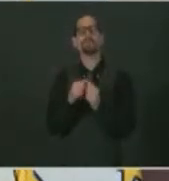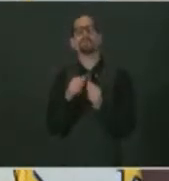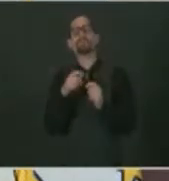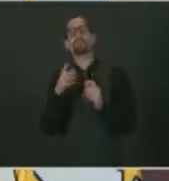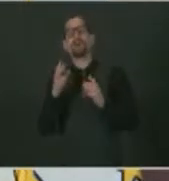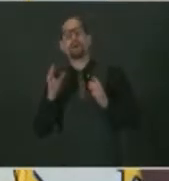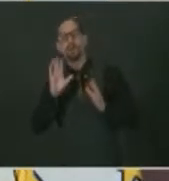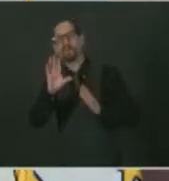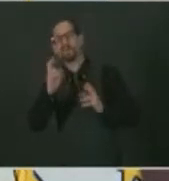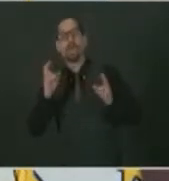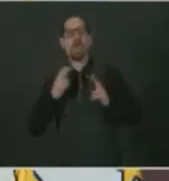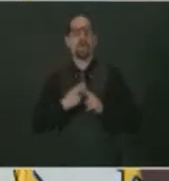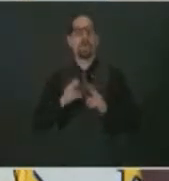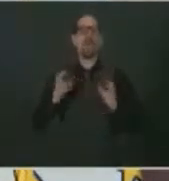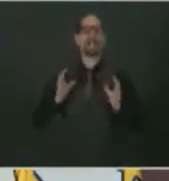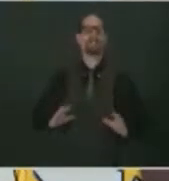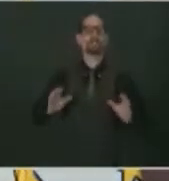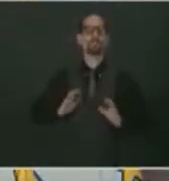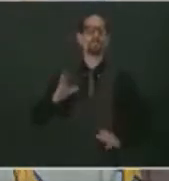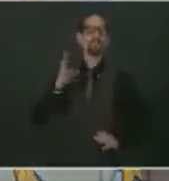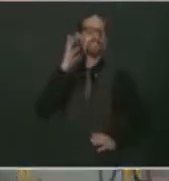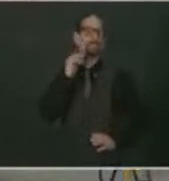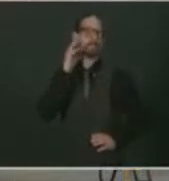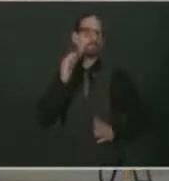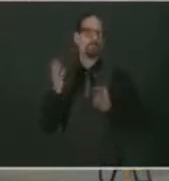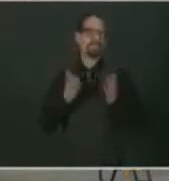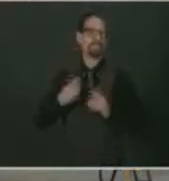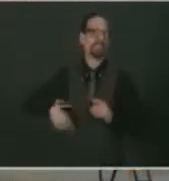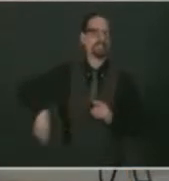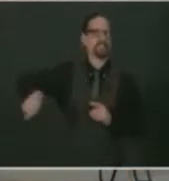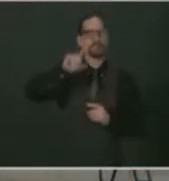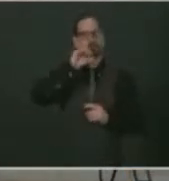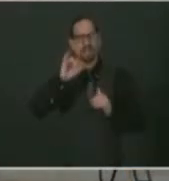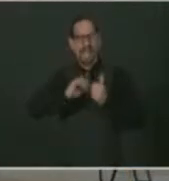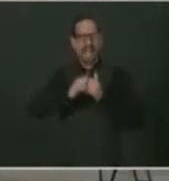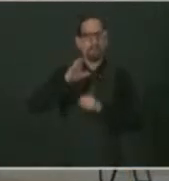experience improvements we're looking to make.